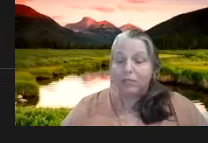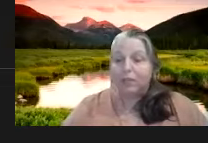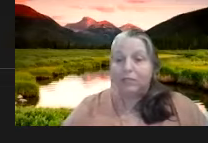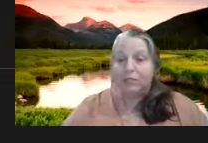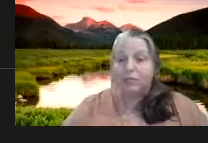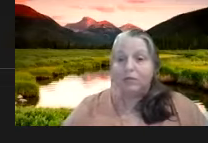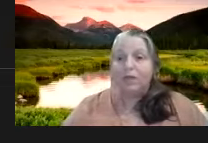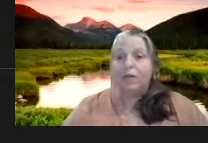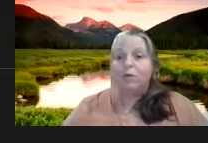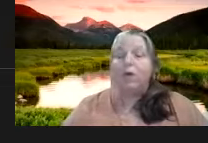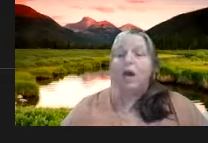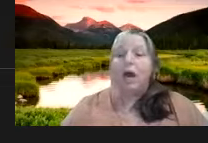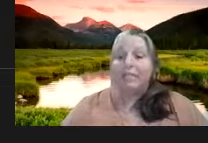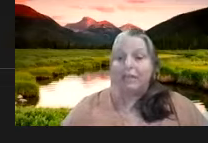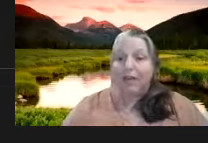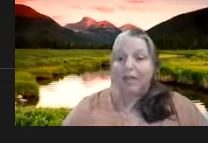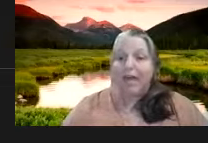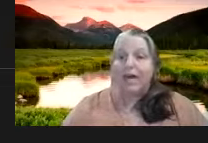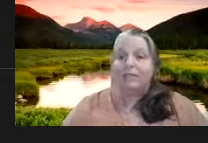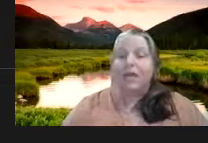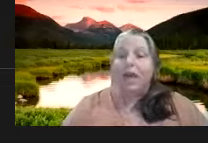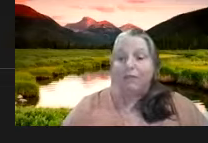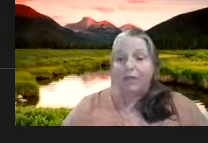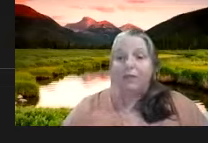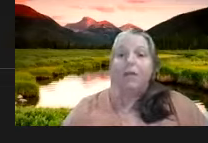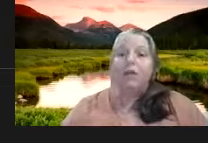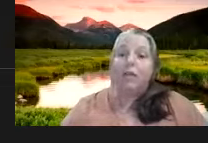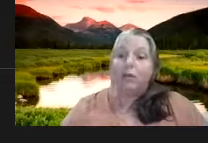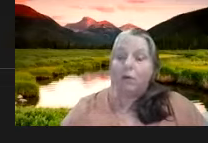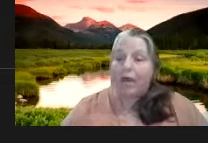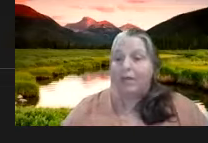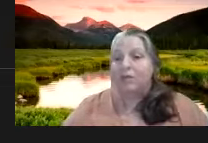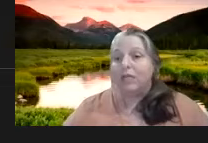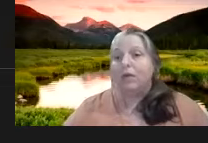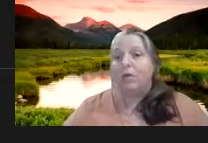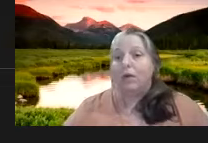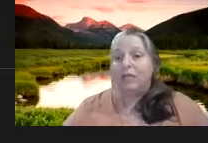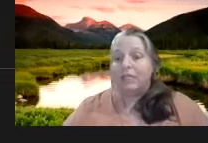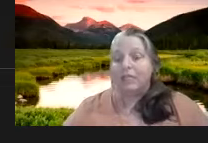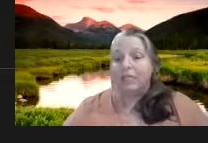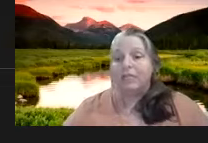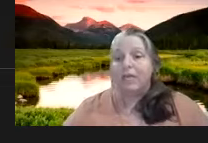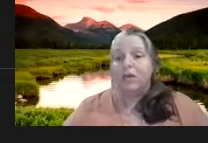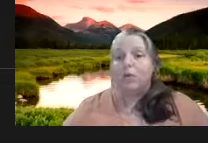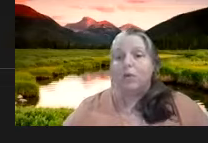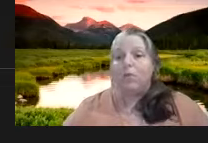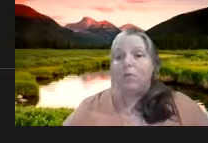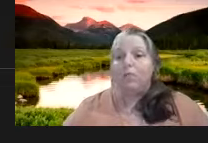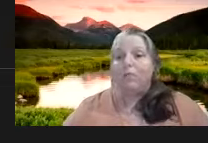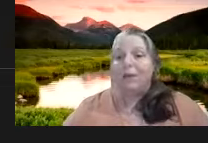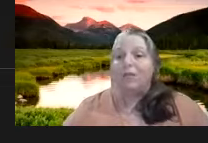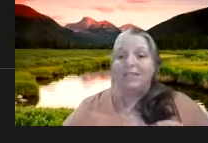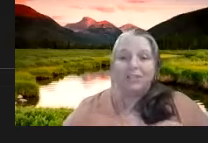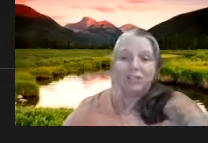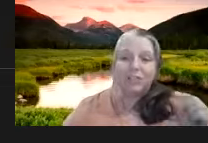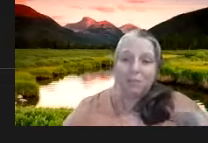who responded to the survey who identified as African American or Asian or Indigenous,